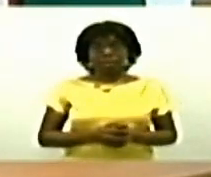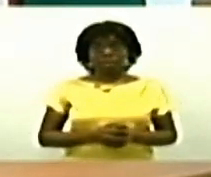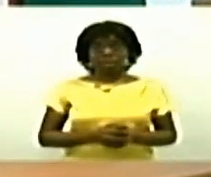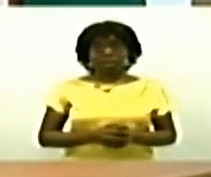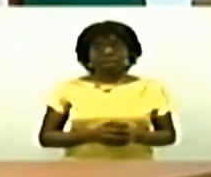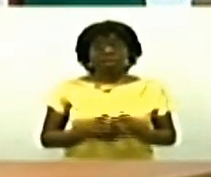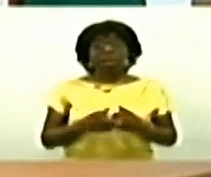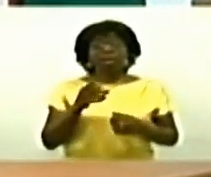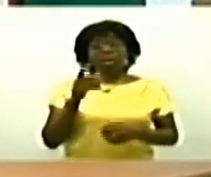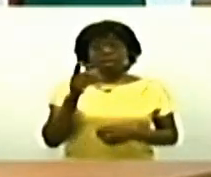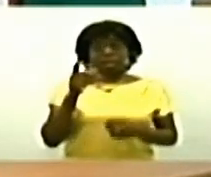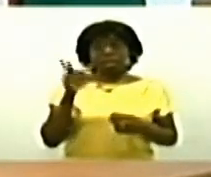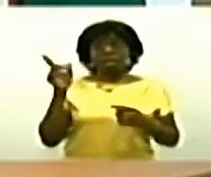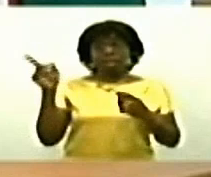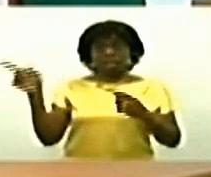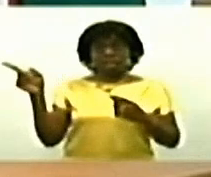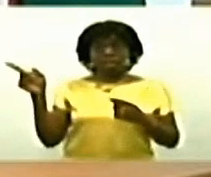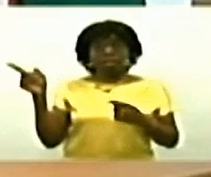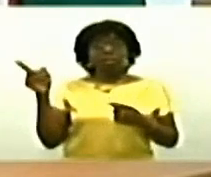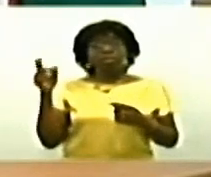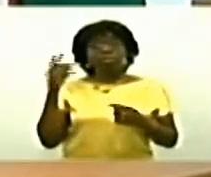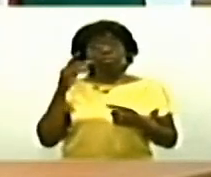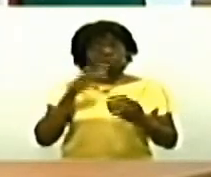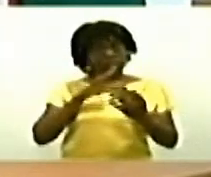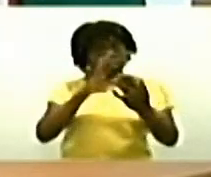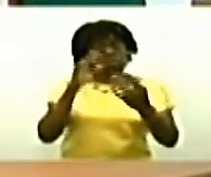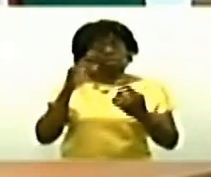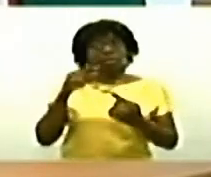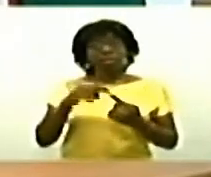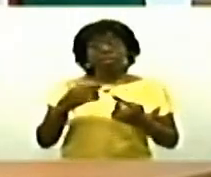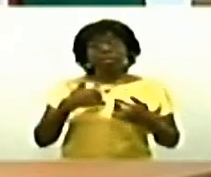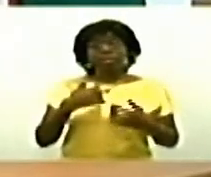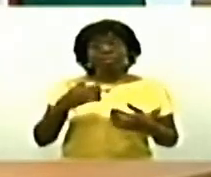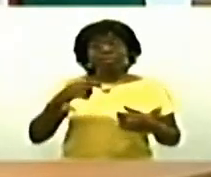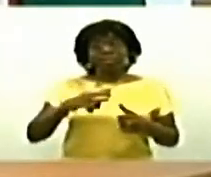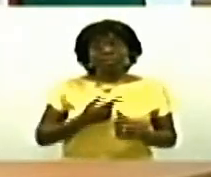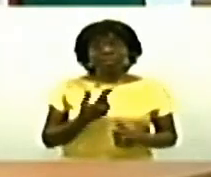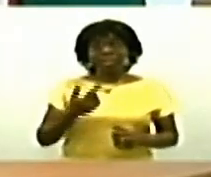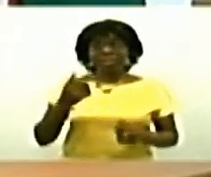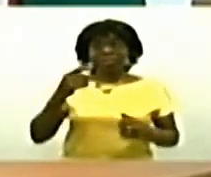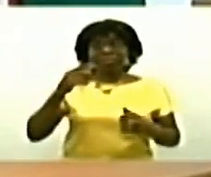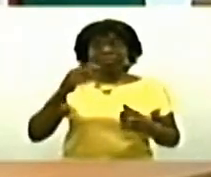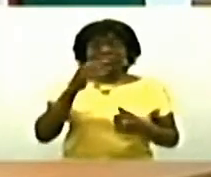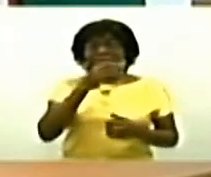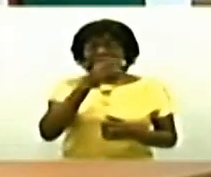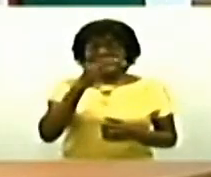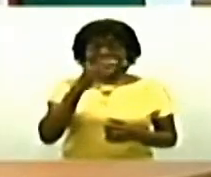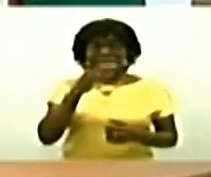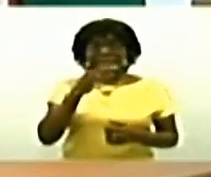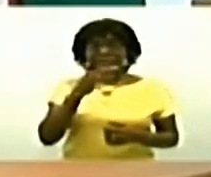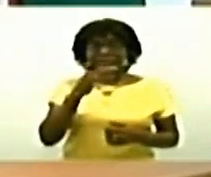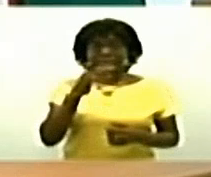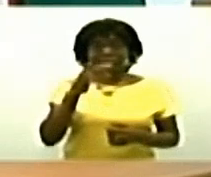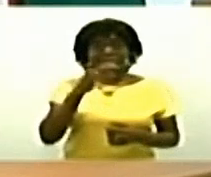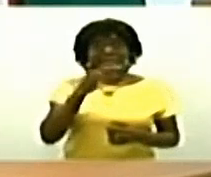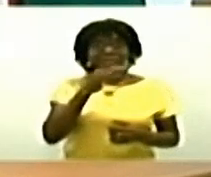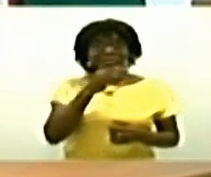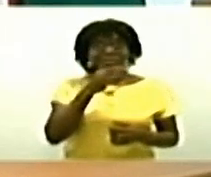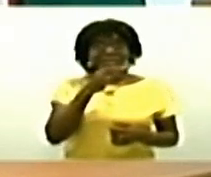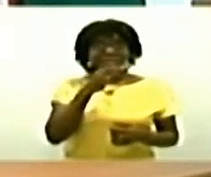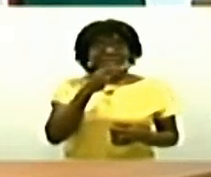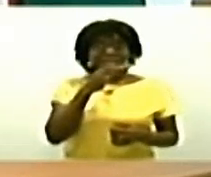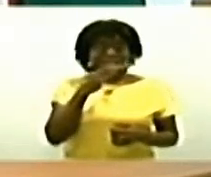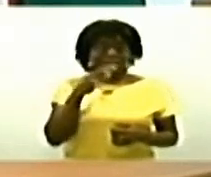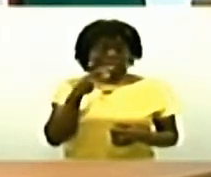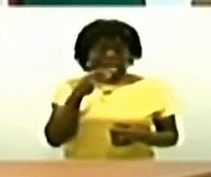I look forward to the day when we would have the first female prime minister. And that should not be long off the track. I hope we beat